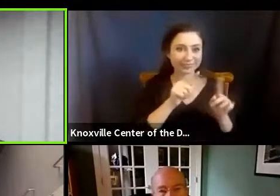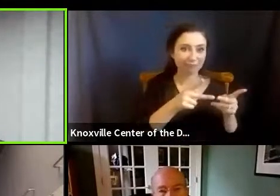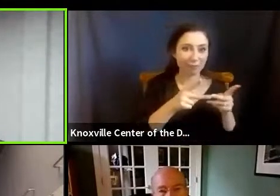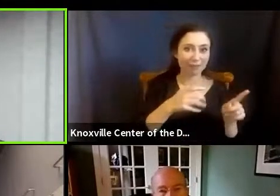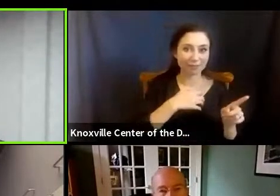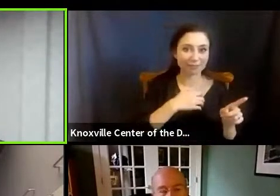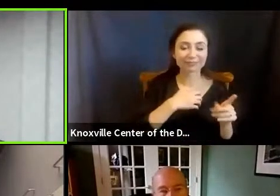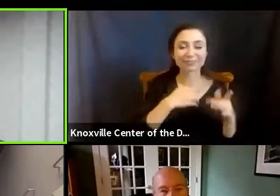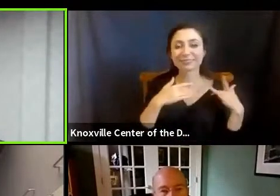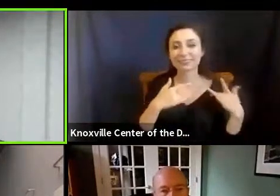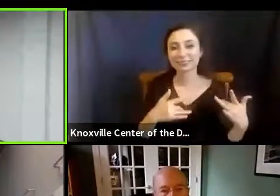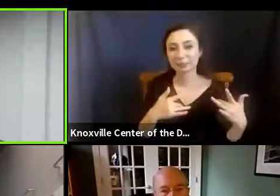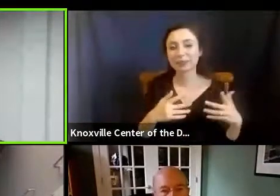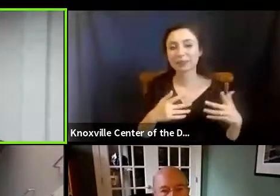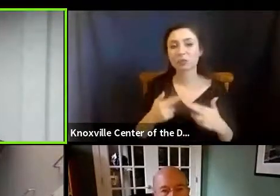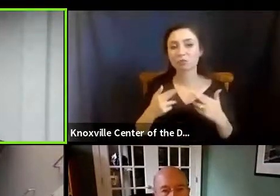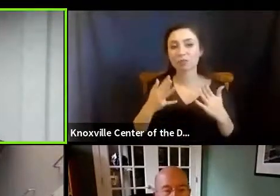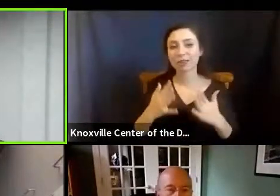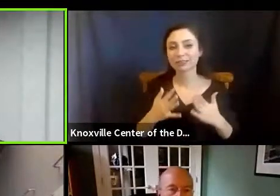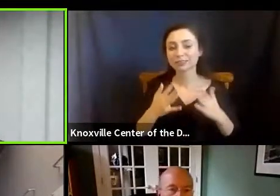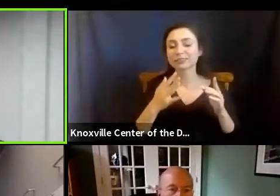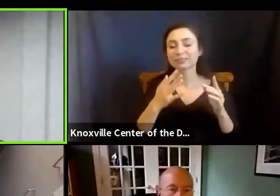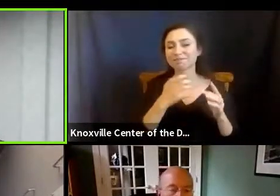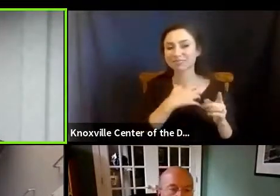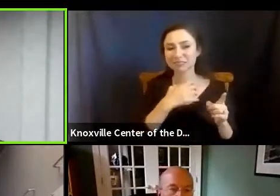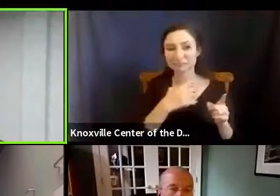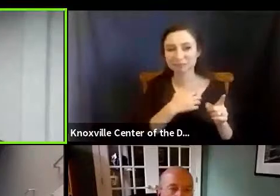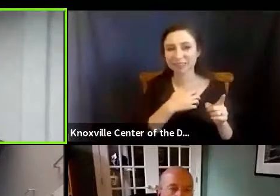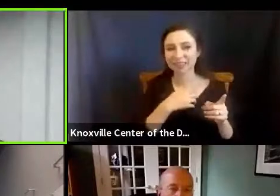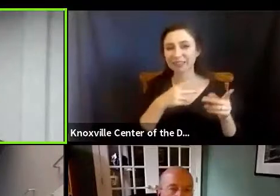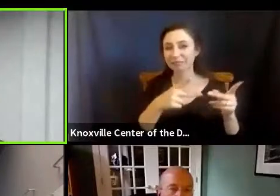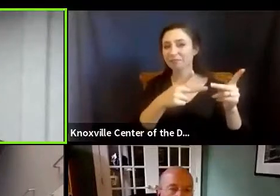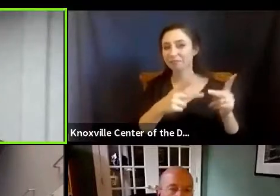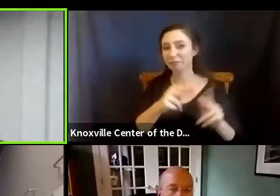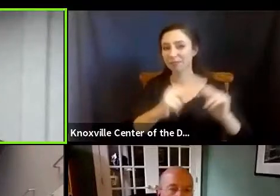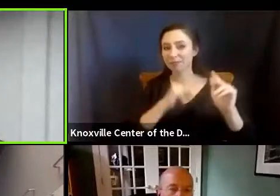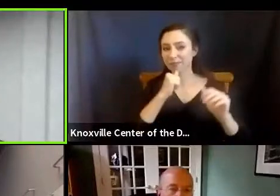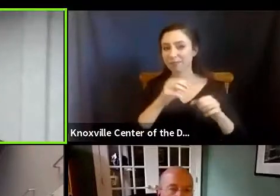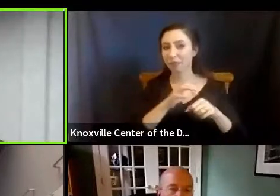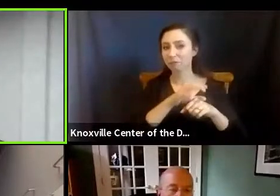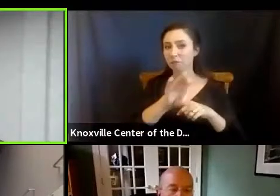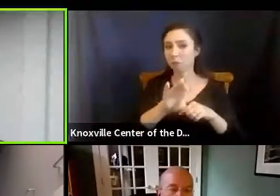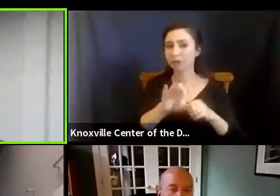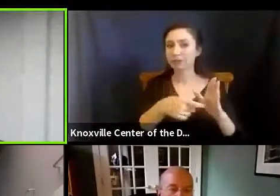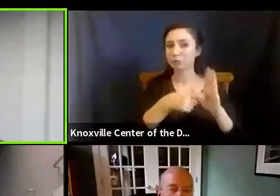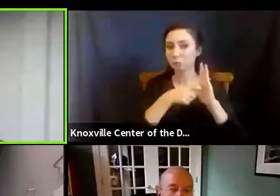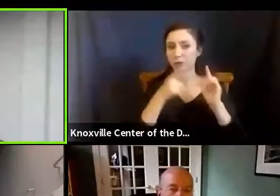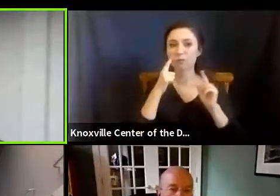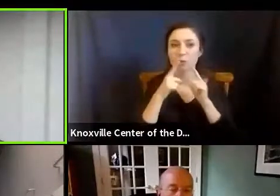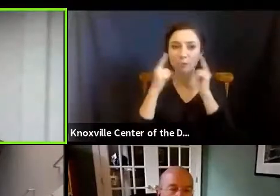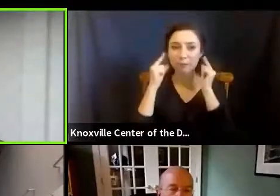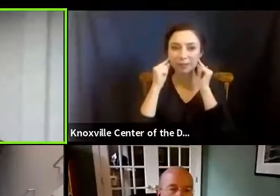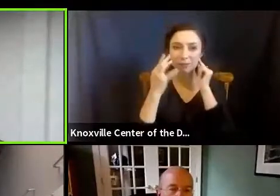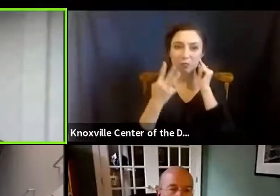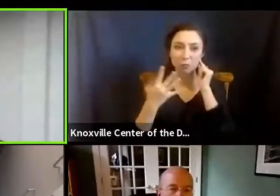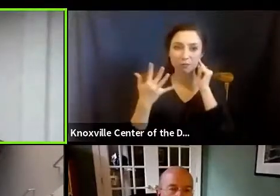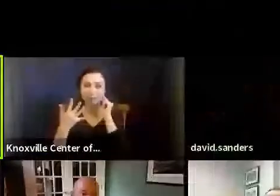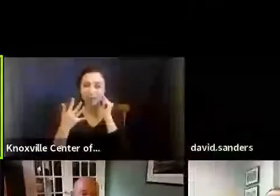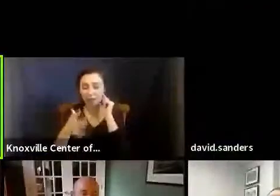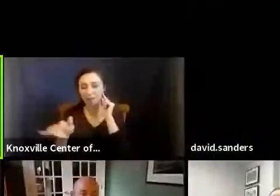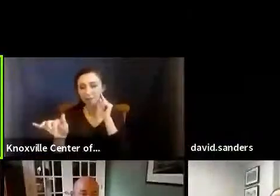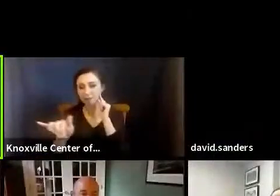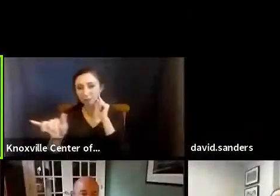residents complaining that a facility is not enforcing the mask mandate, and about 4 to 5 similar complaints from food